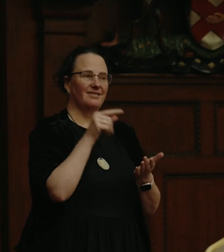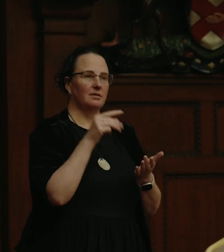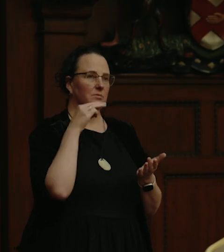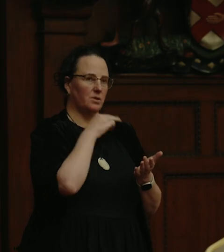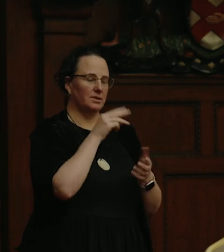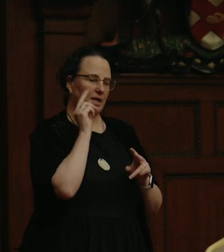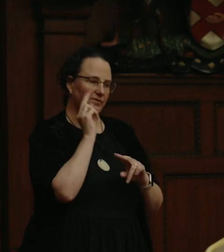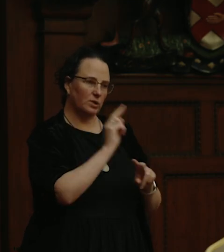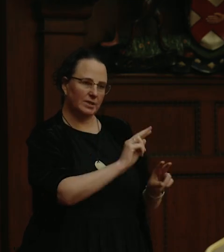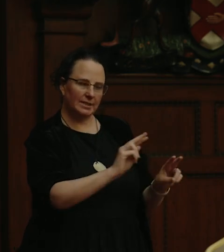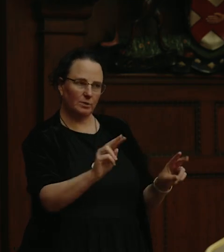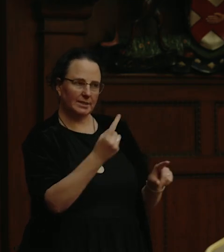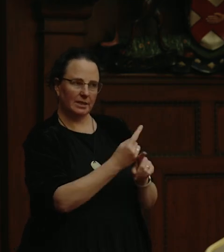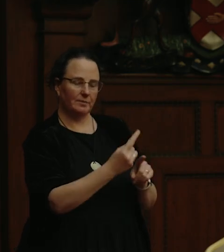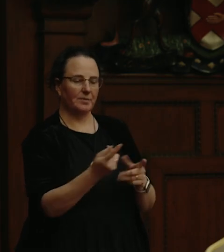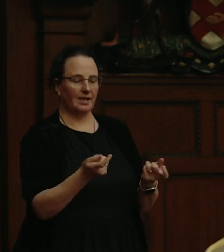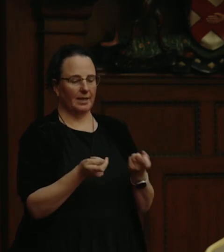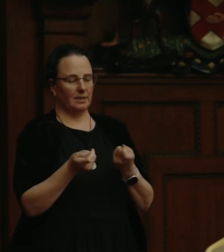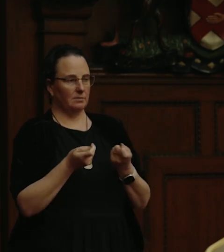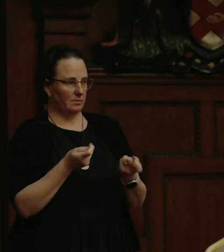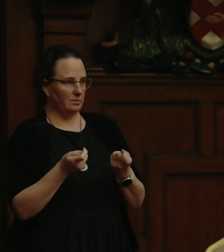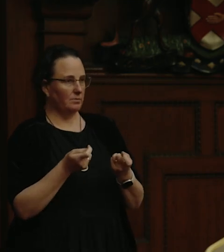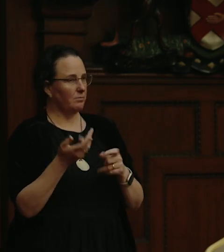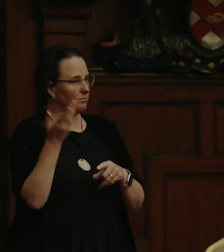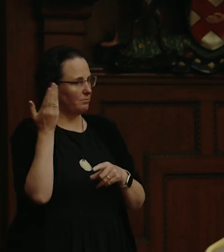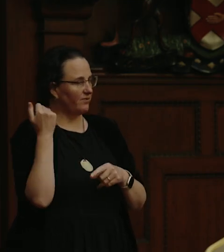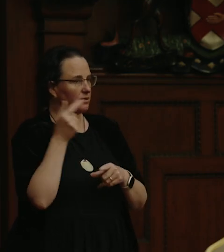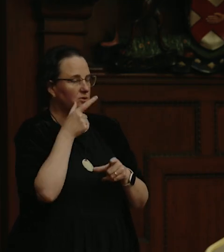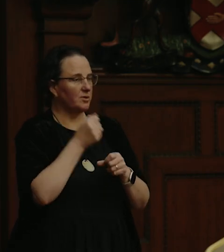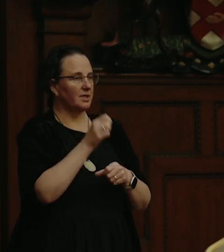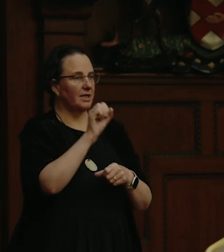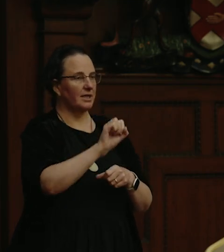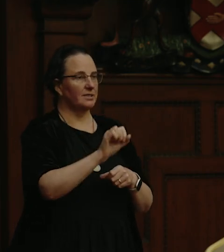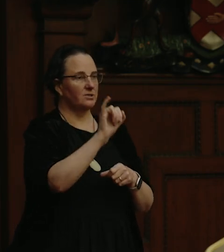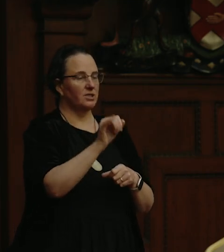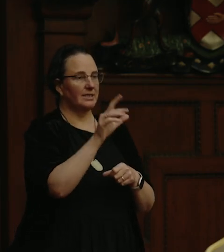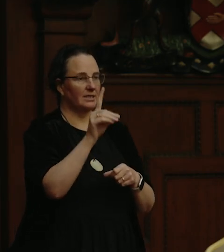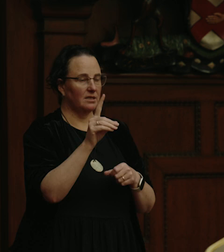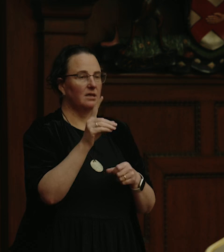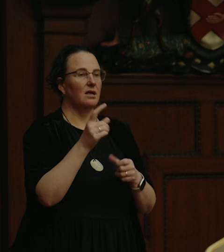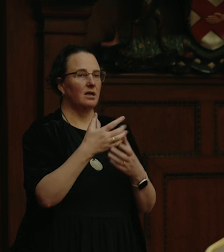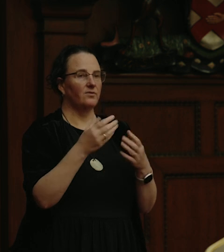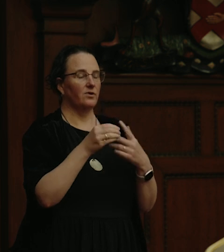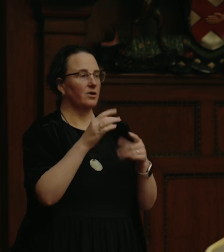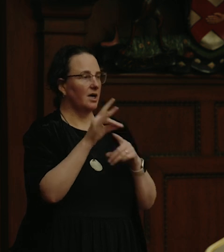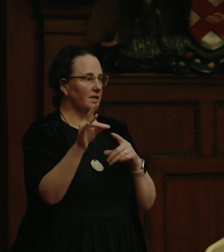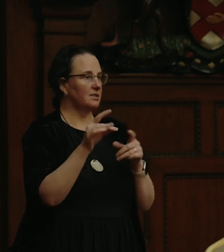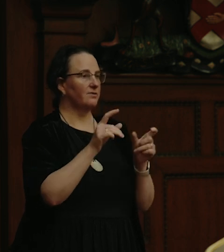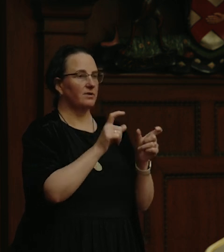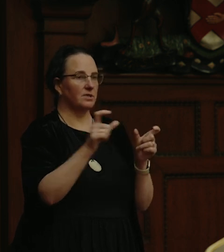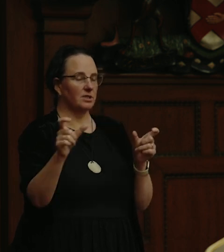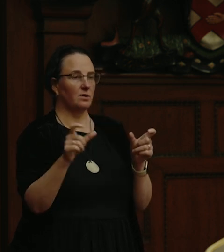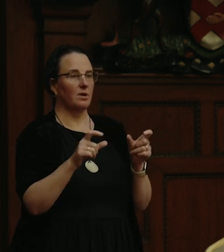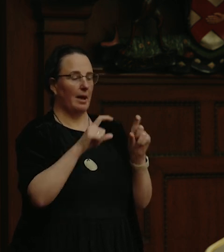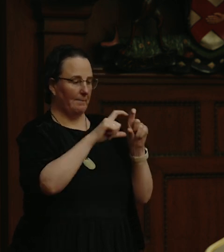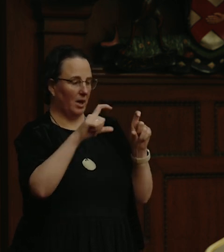look. And then the administrative, we talked about Sjögren's patients having a lot of comorbid conditions, so the bottles are important.